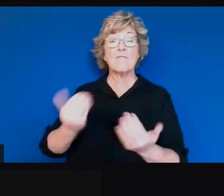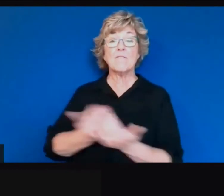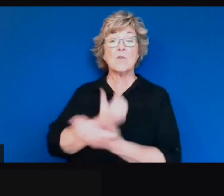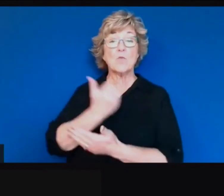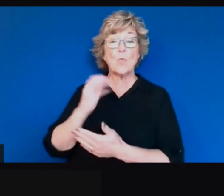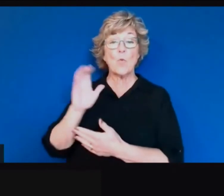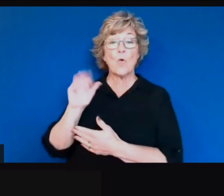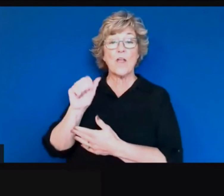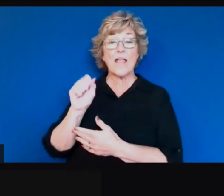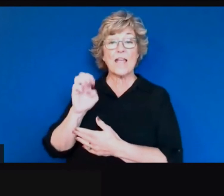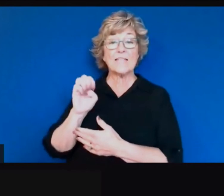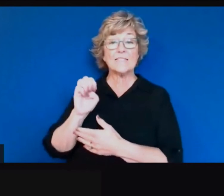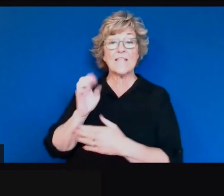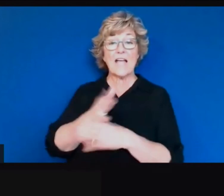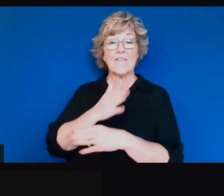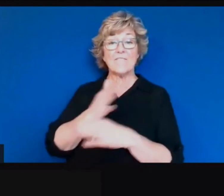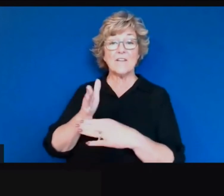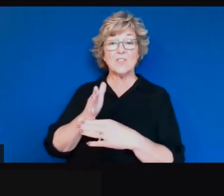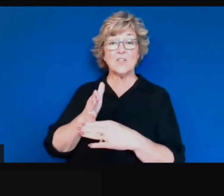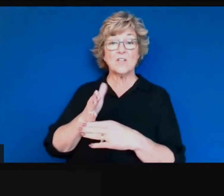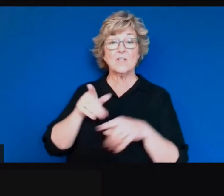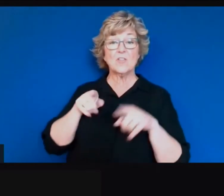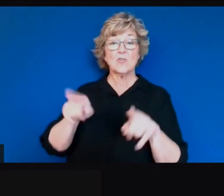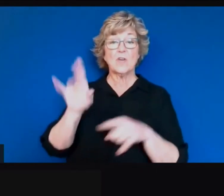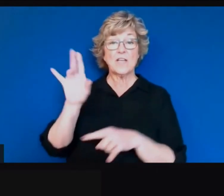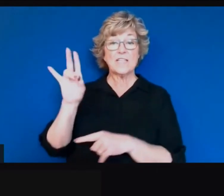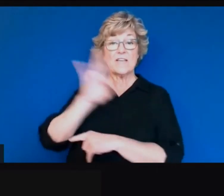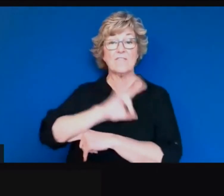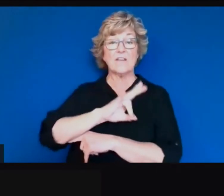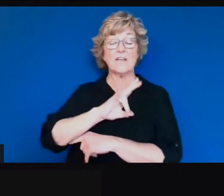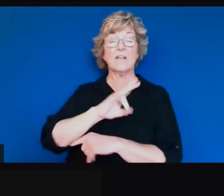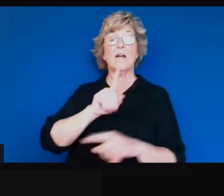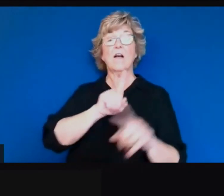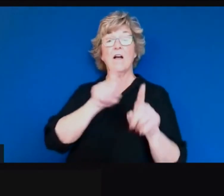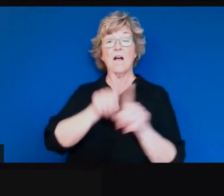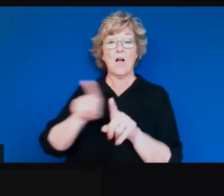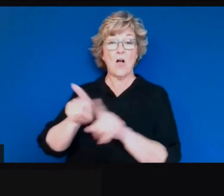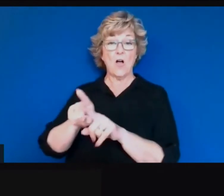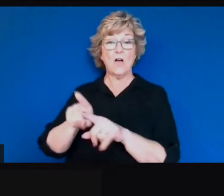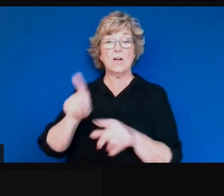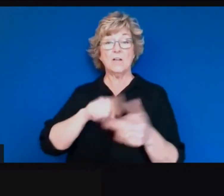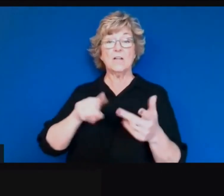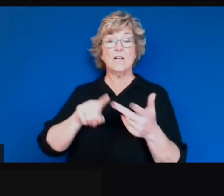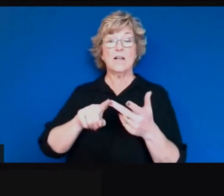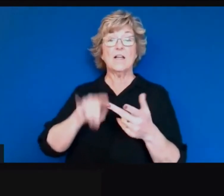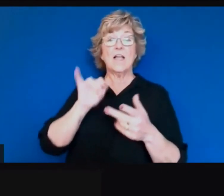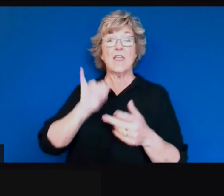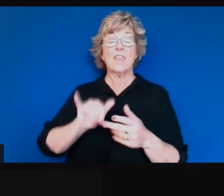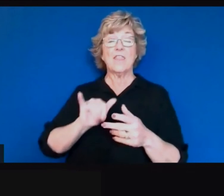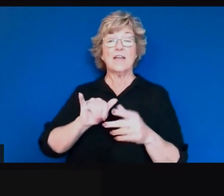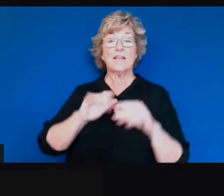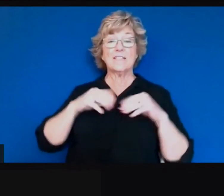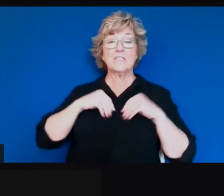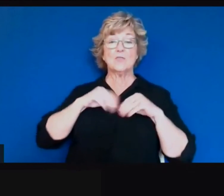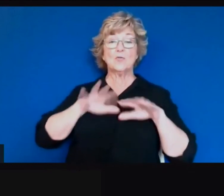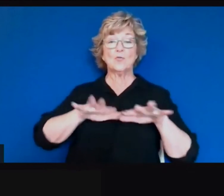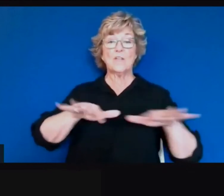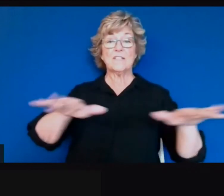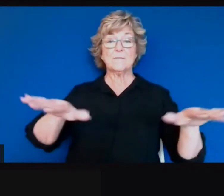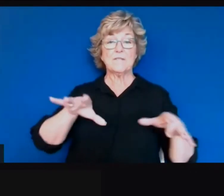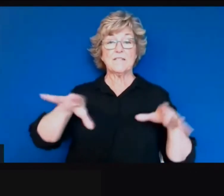cases on average over a 7-day period. And we'll be looking at that sort of transmission rate factor, not just what